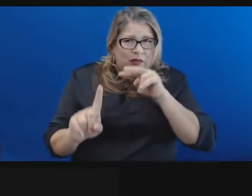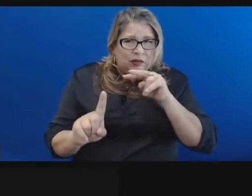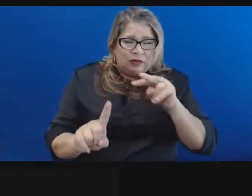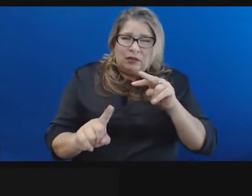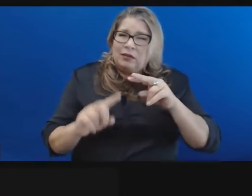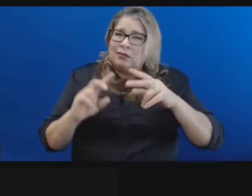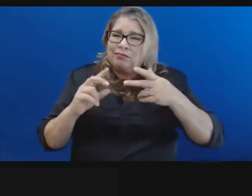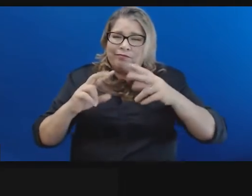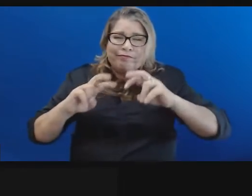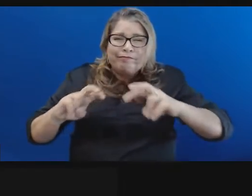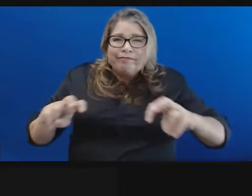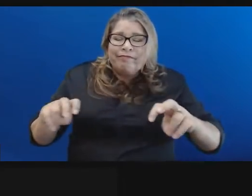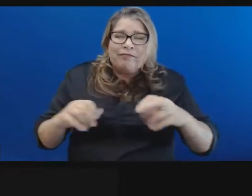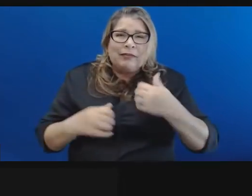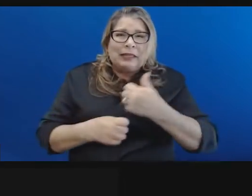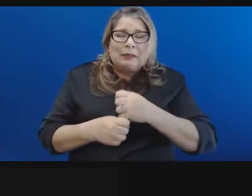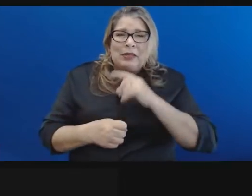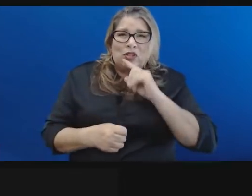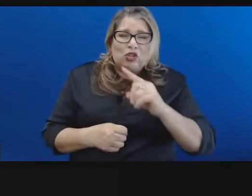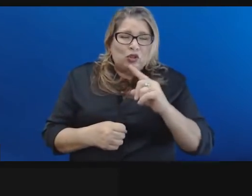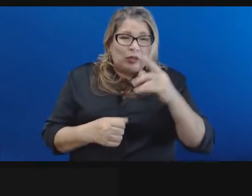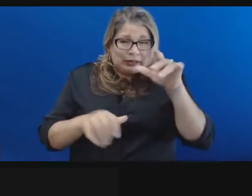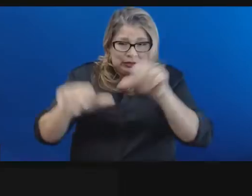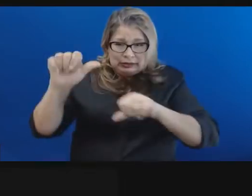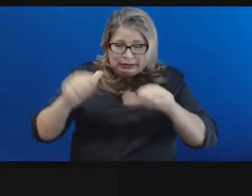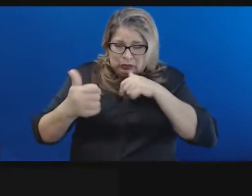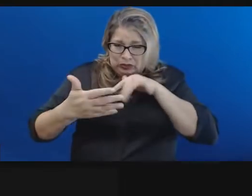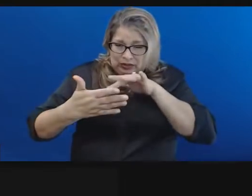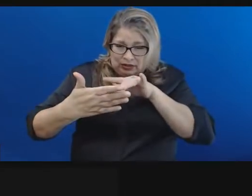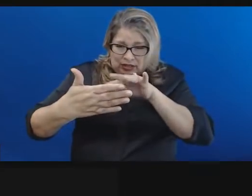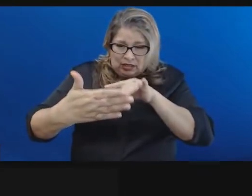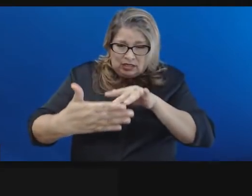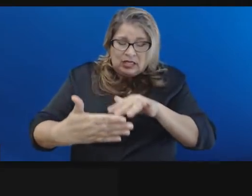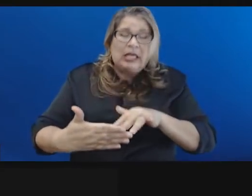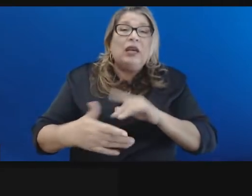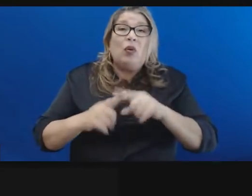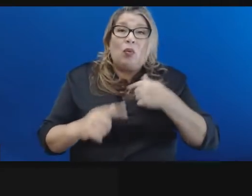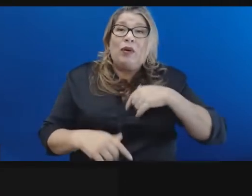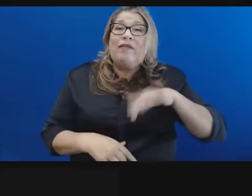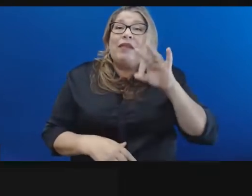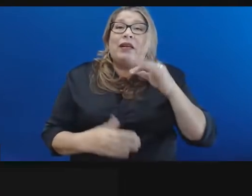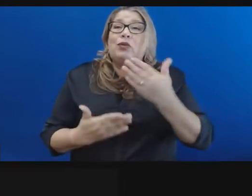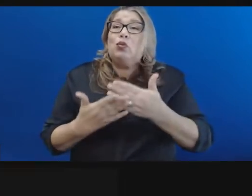genomics testing each and every day and reporting that out as we see new trends.